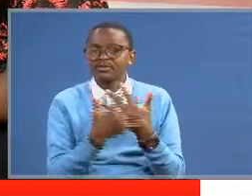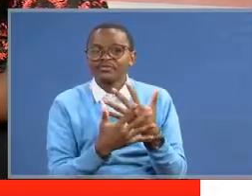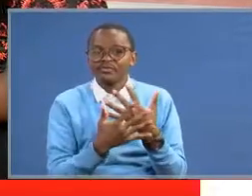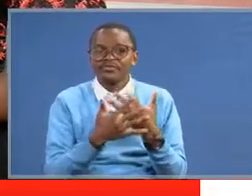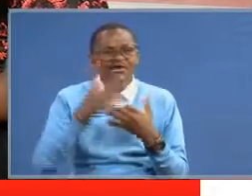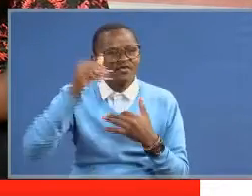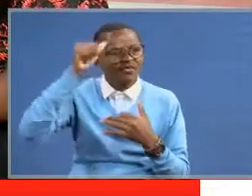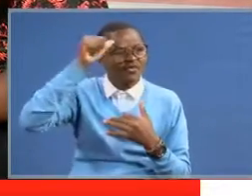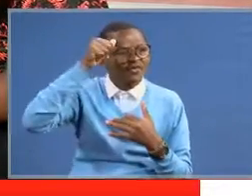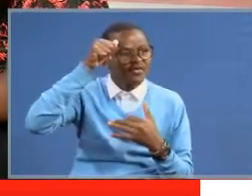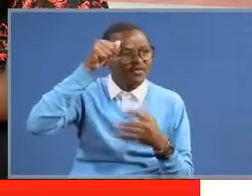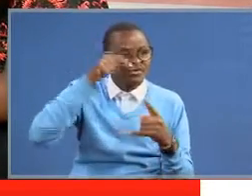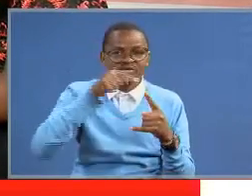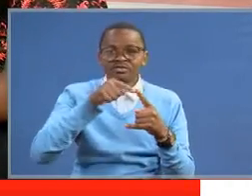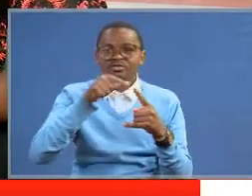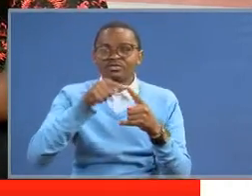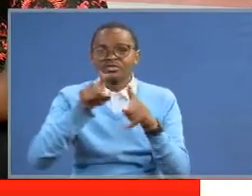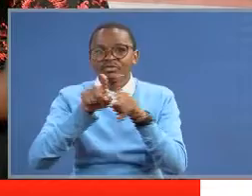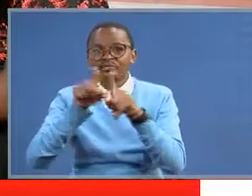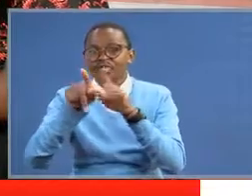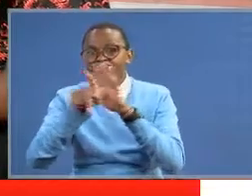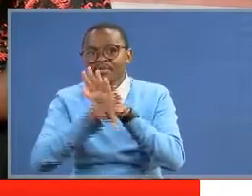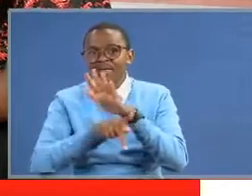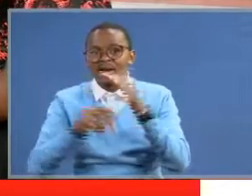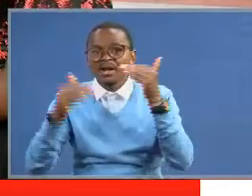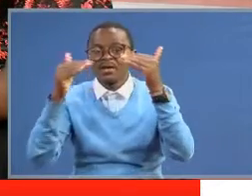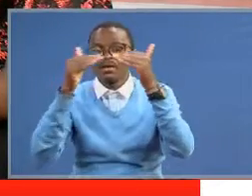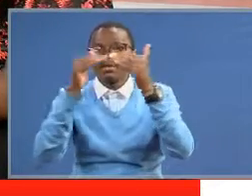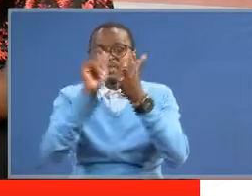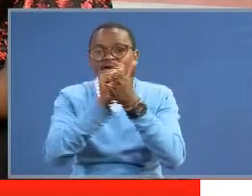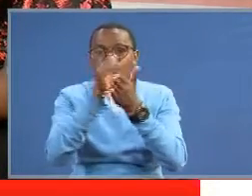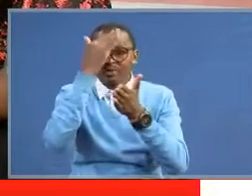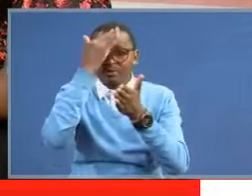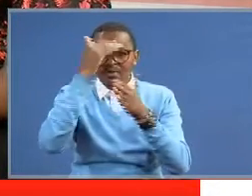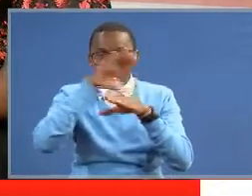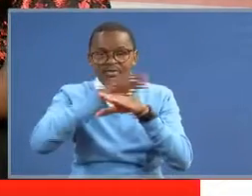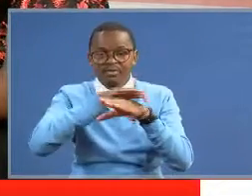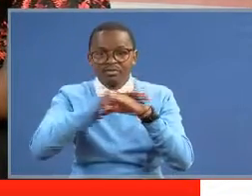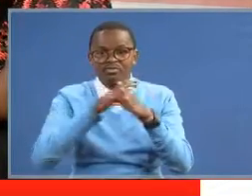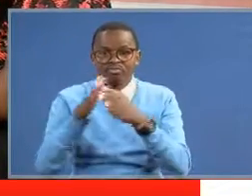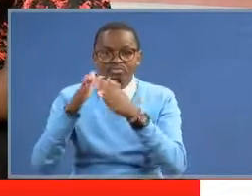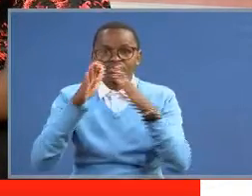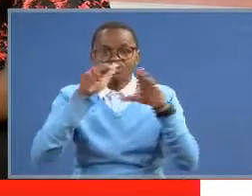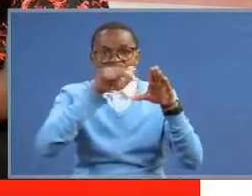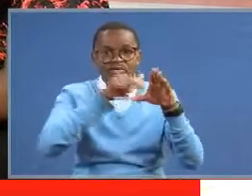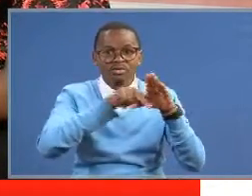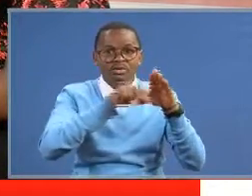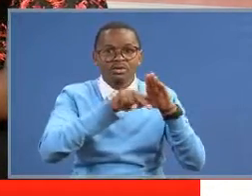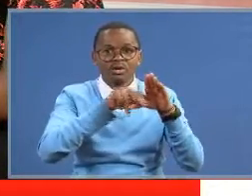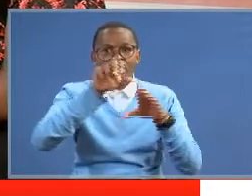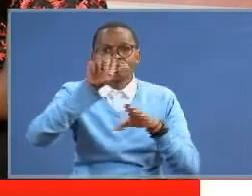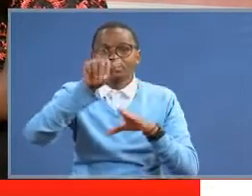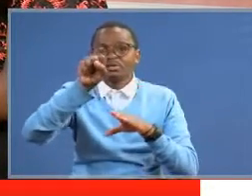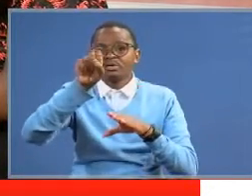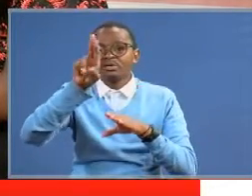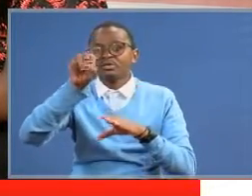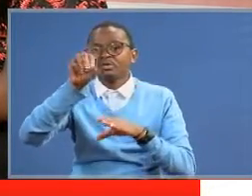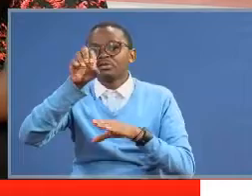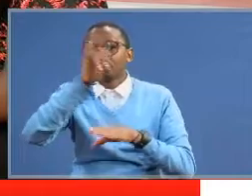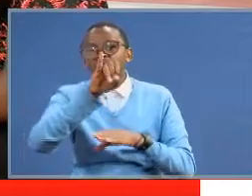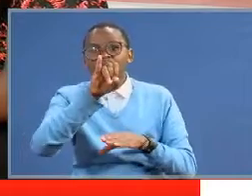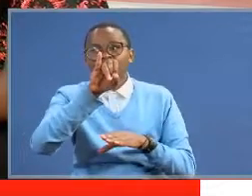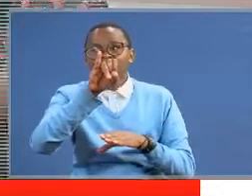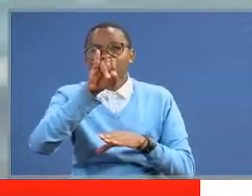very intelligent while still also at primary level. Yes. That's why I was able to get the opportunity to join Asumbi Girls, and I